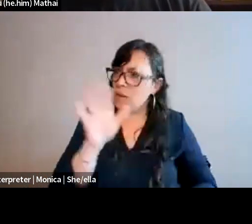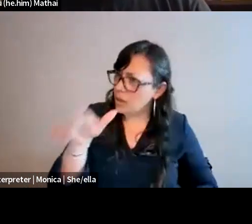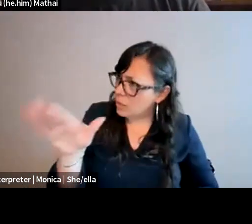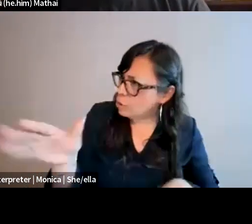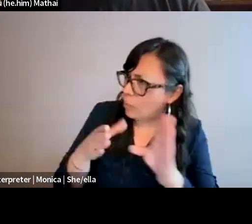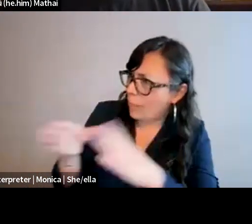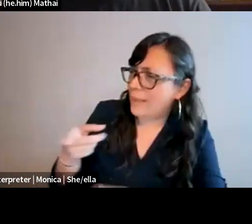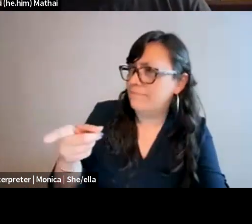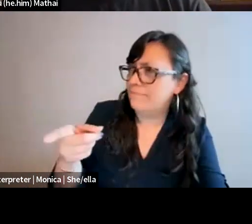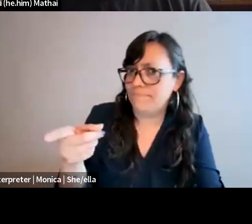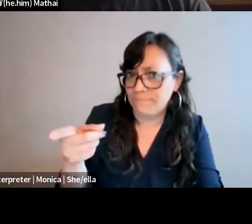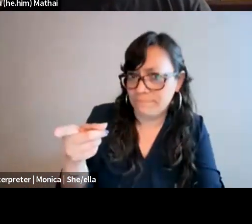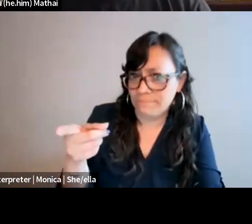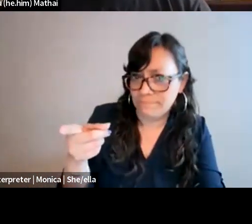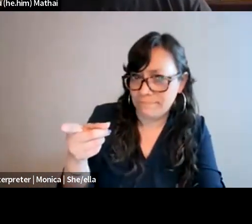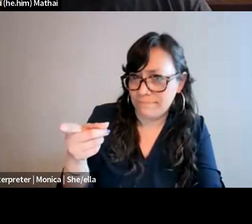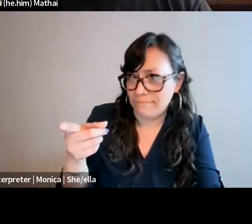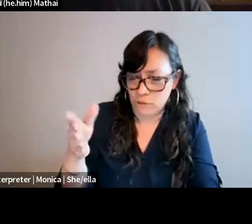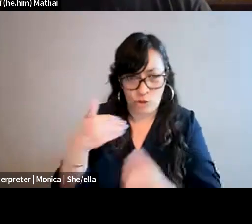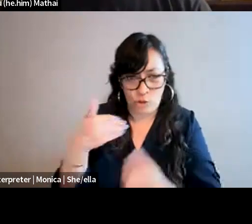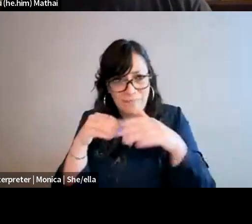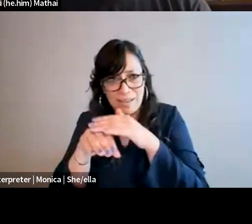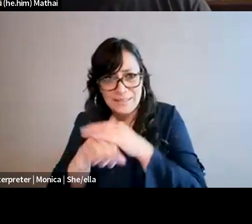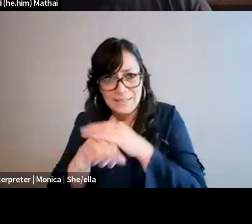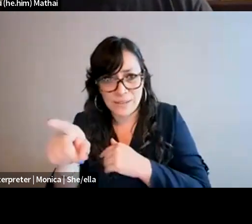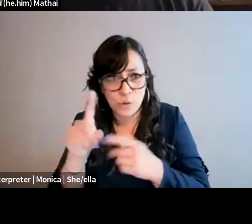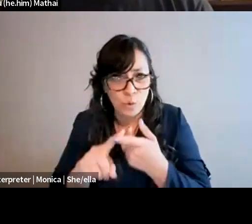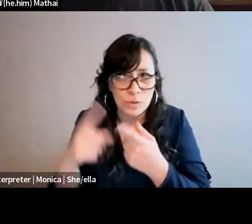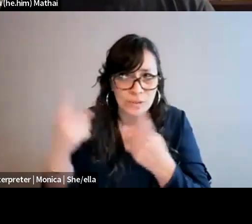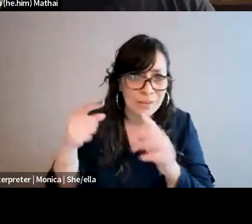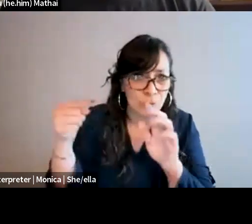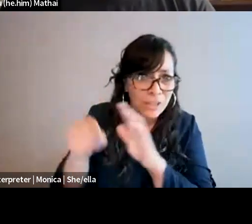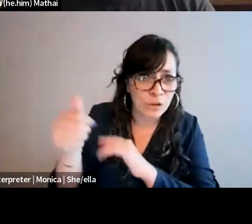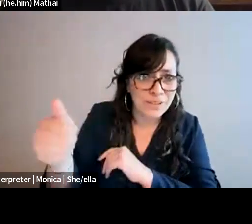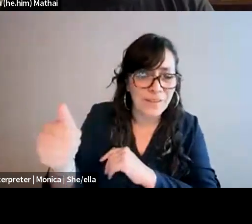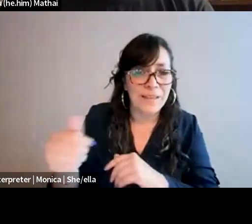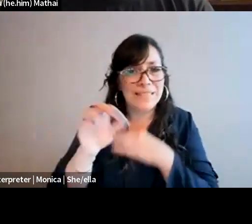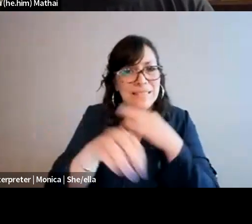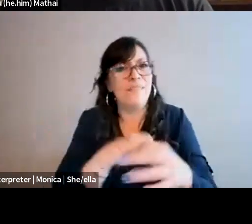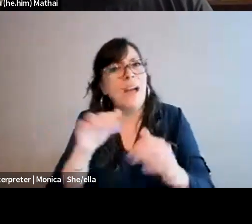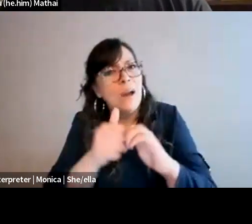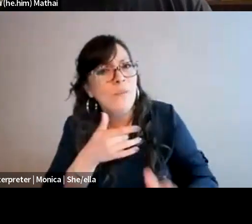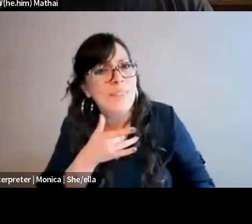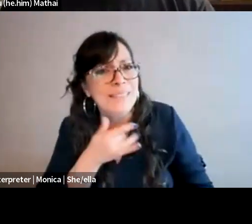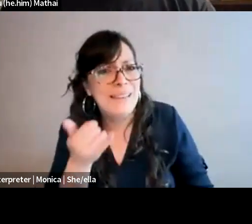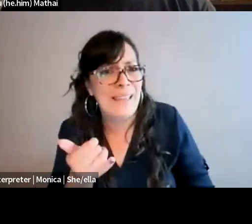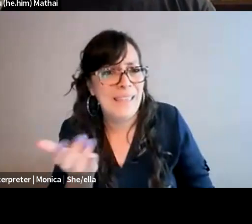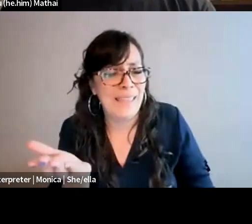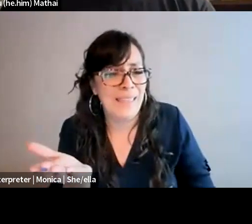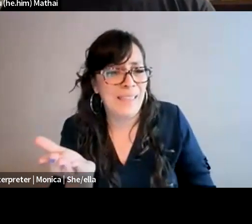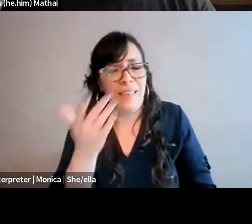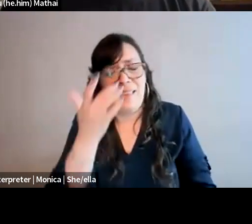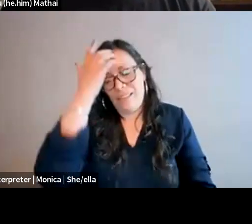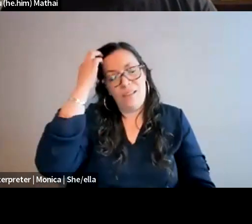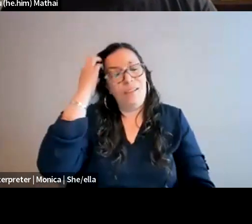your plan? Do you have access? And not, how are you feeling today? You know, how when